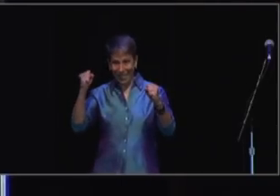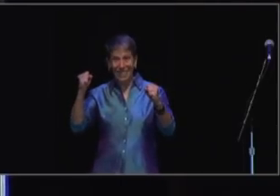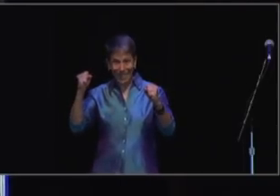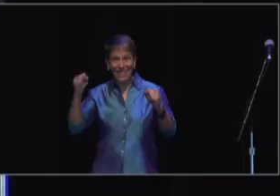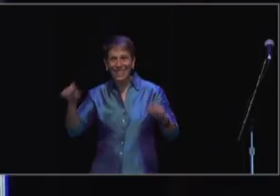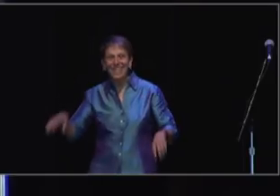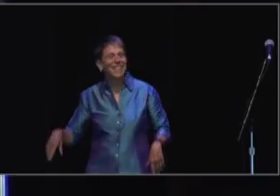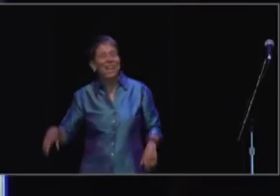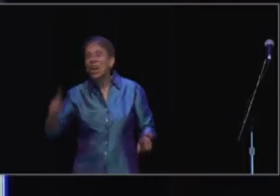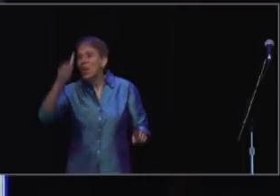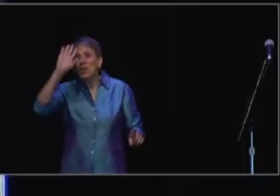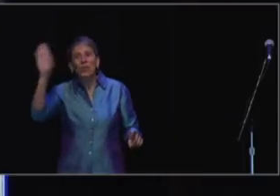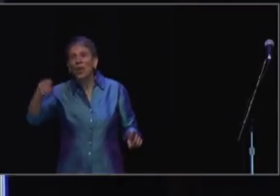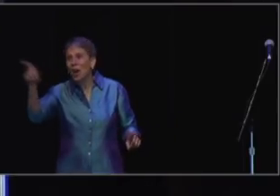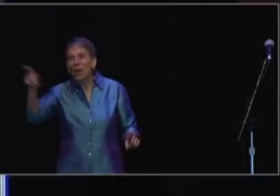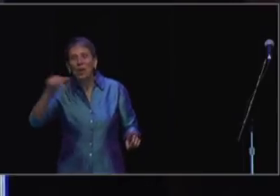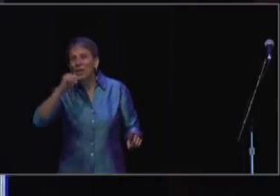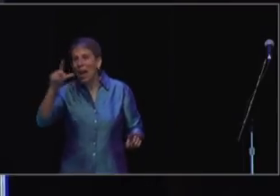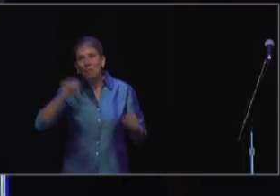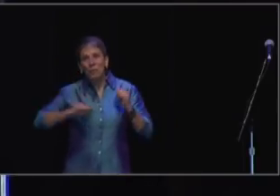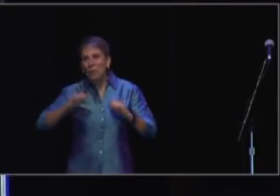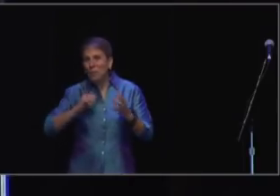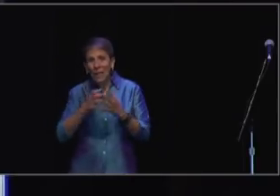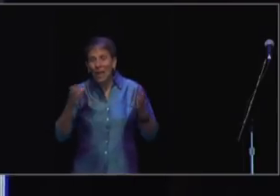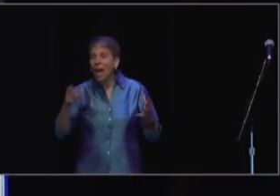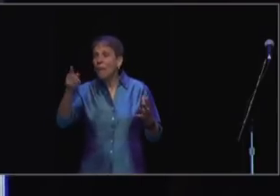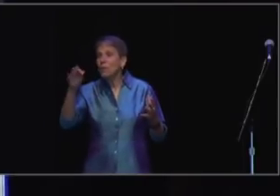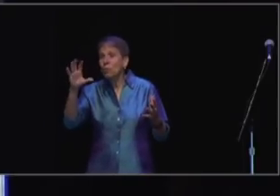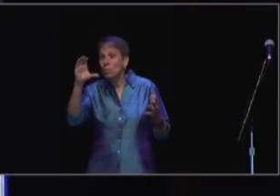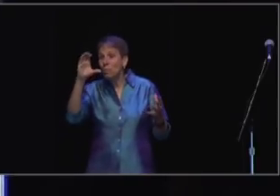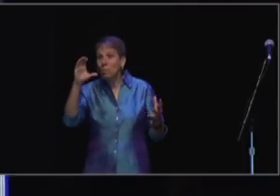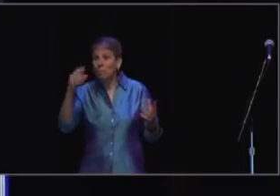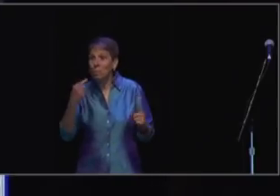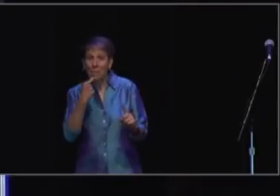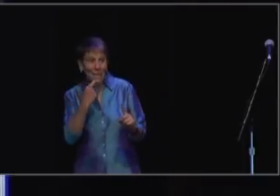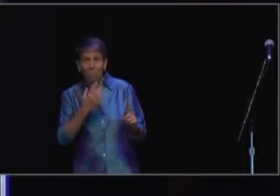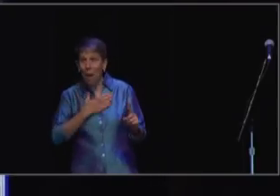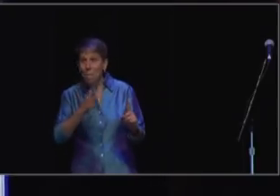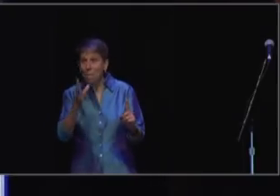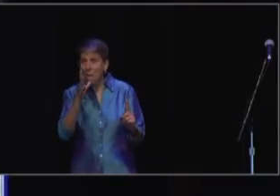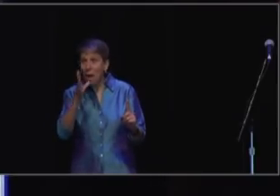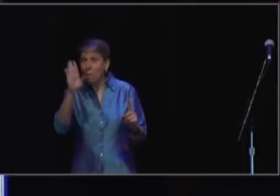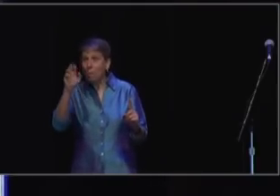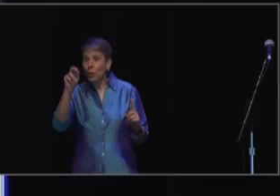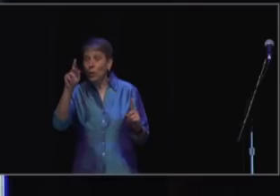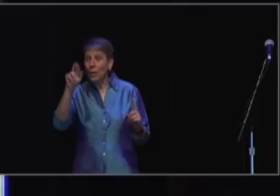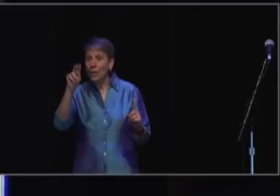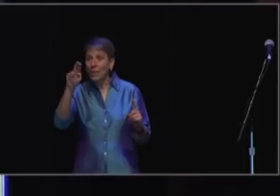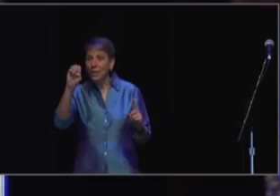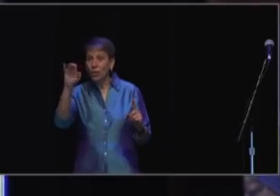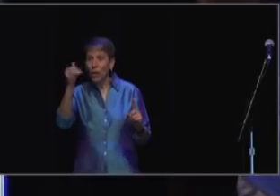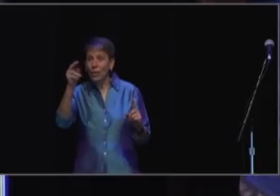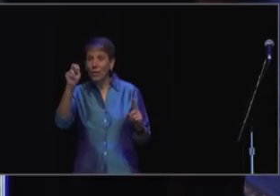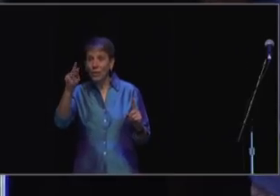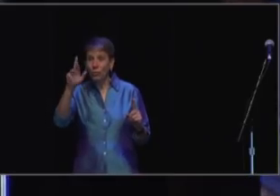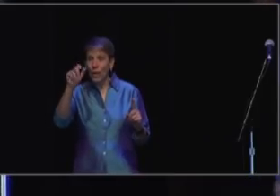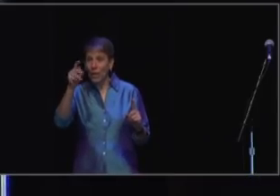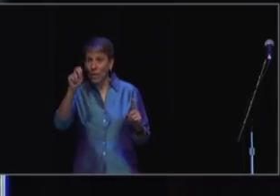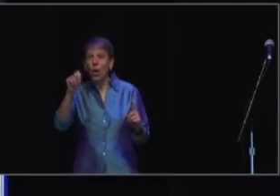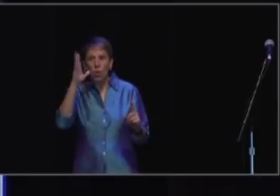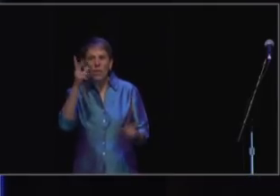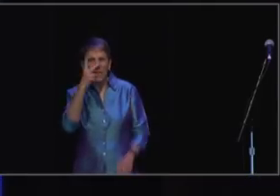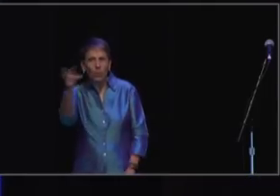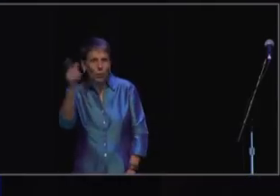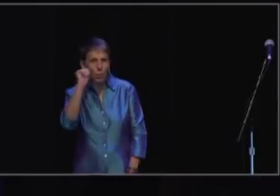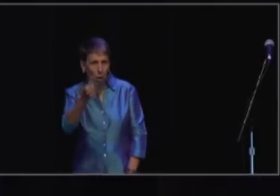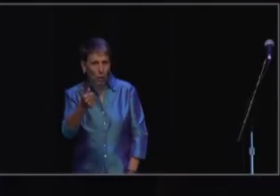So you know she's not doing too much performance, so if you miss Bernice Johnson Regan, you get to see her face tomorrow. I need to talk